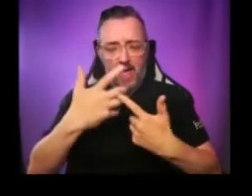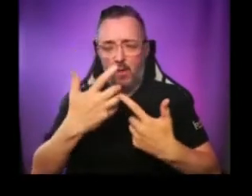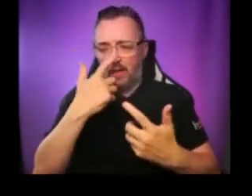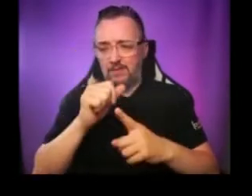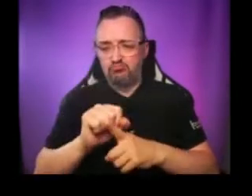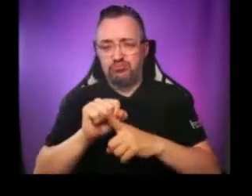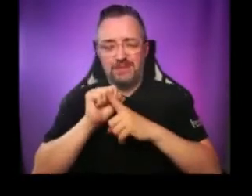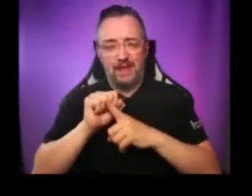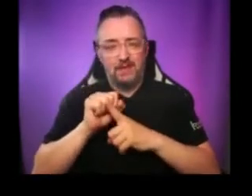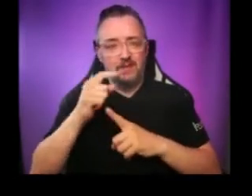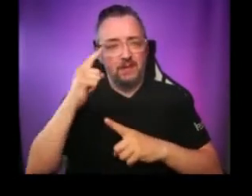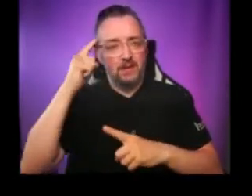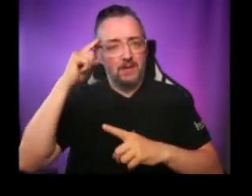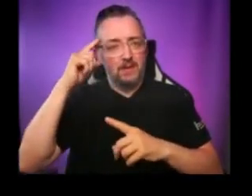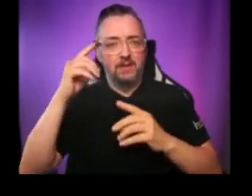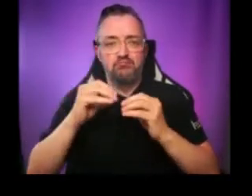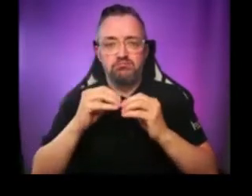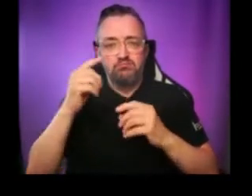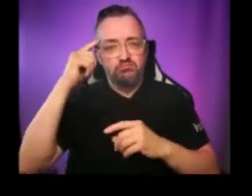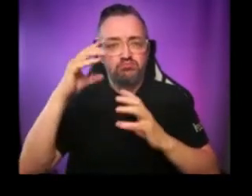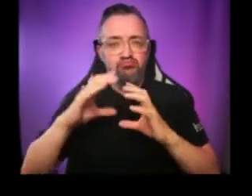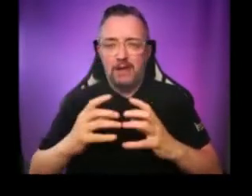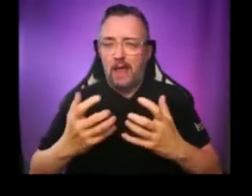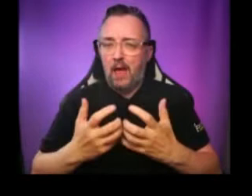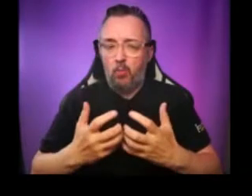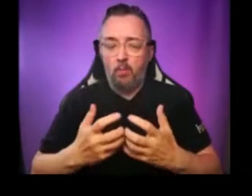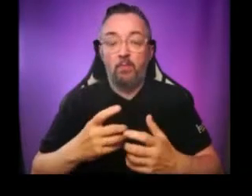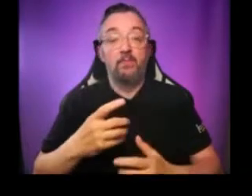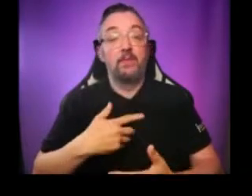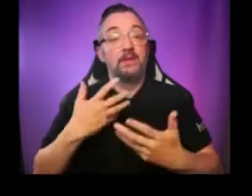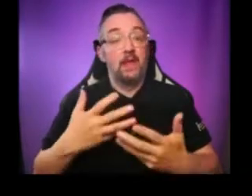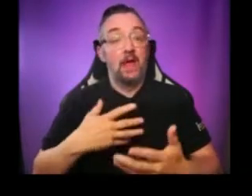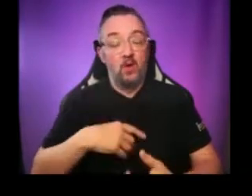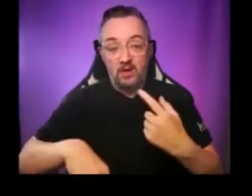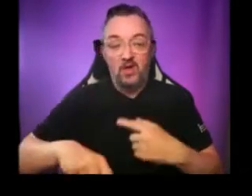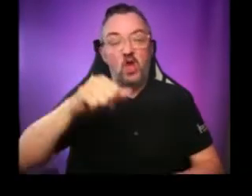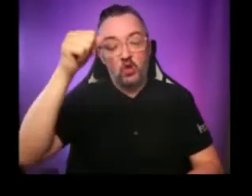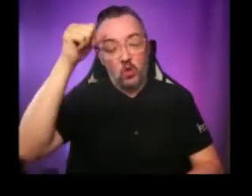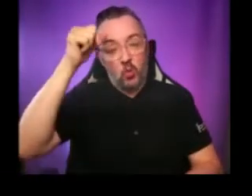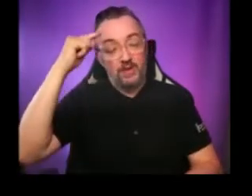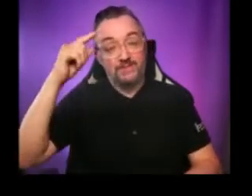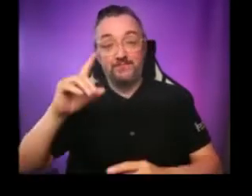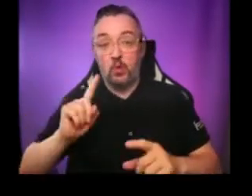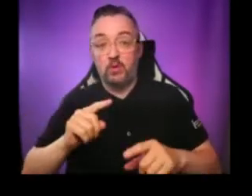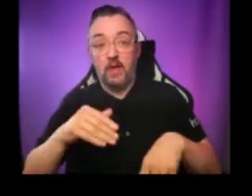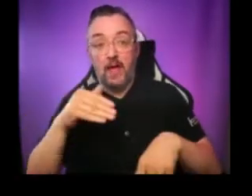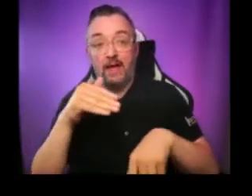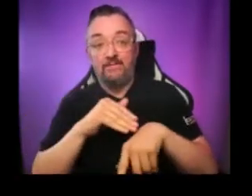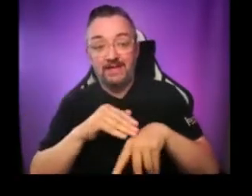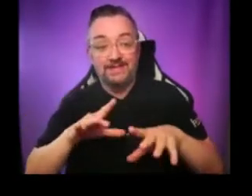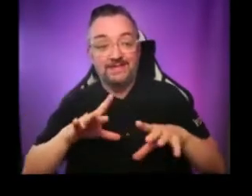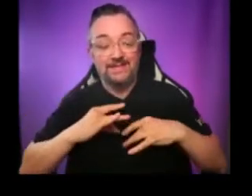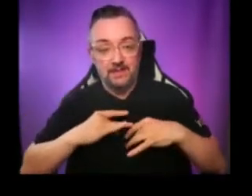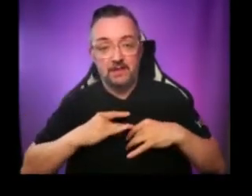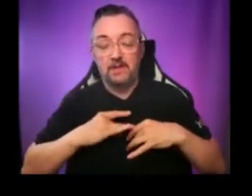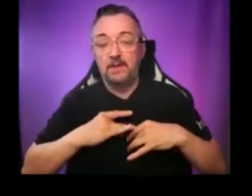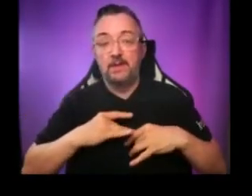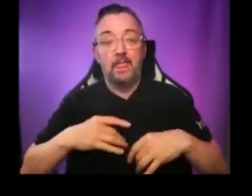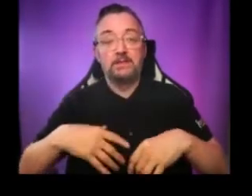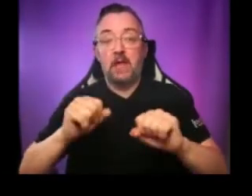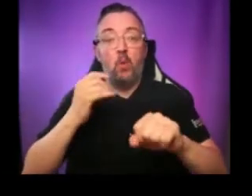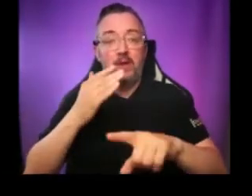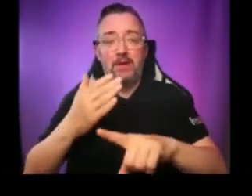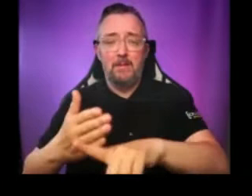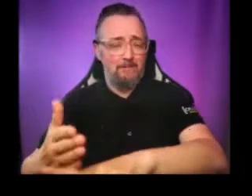health throughout life. We know now, as Henry's outlined, that the diseases that cause dementia begin decades before